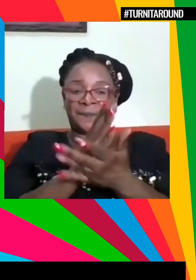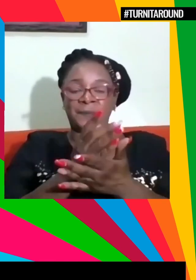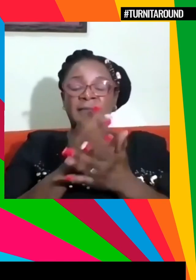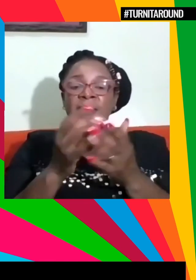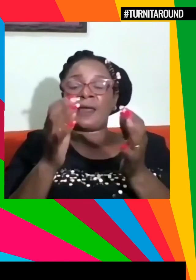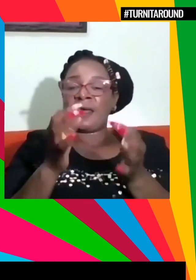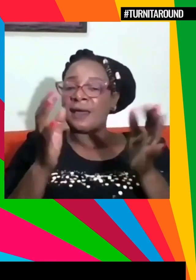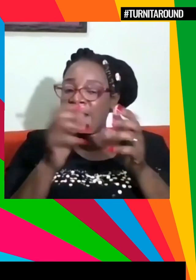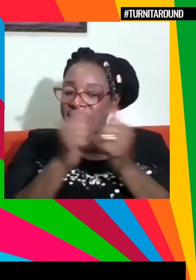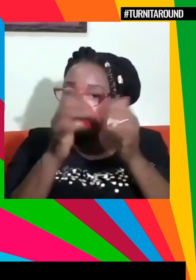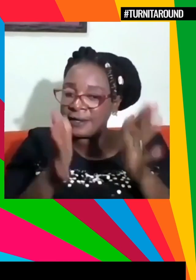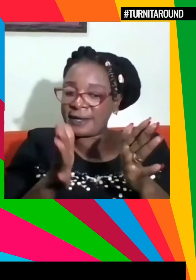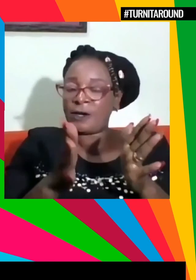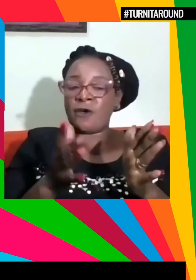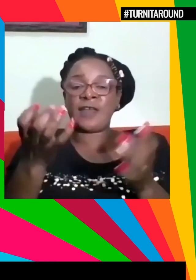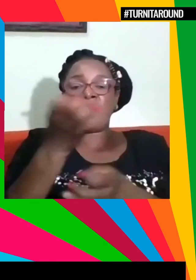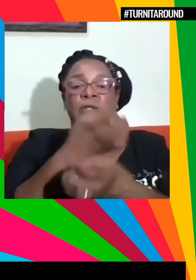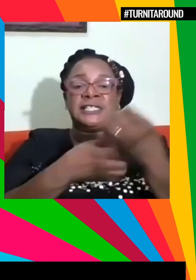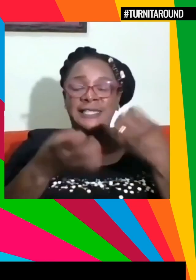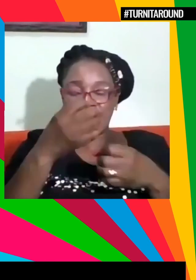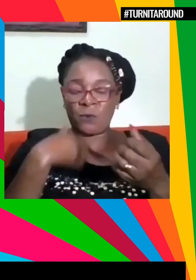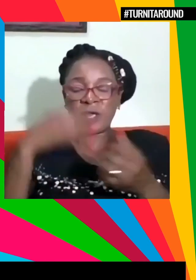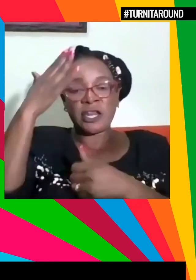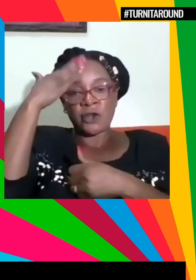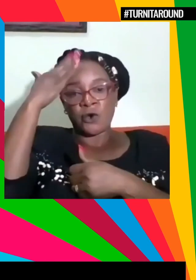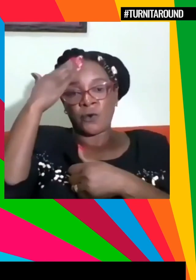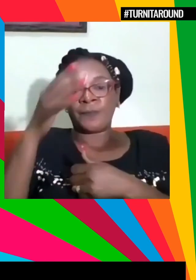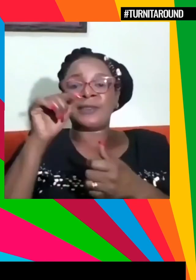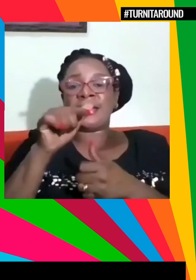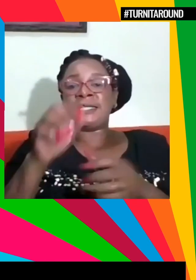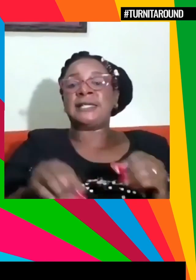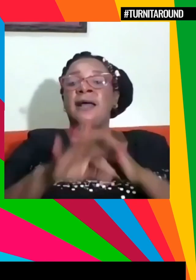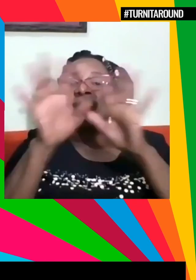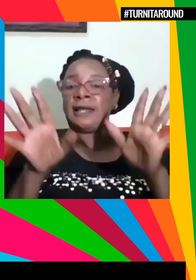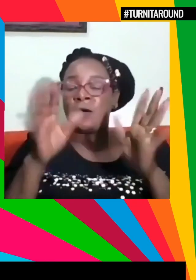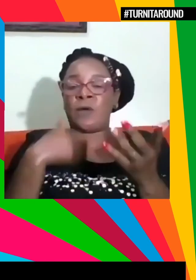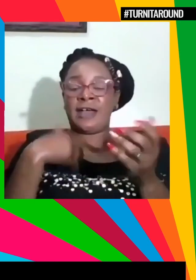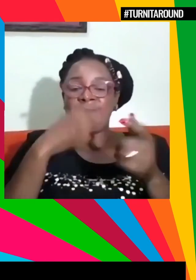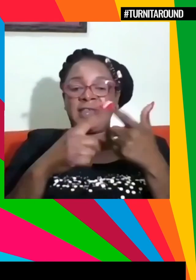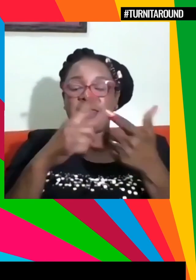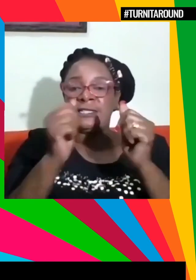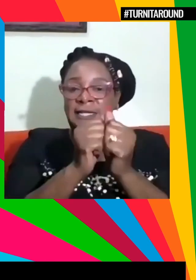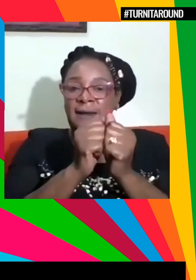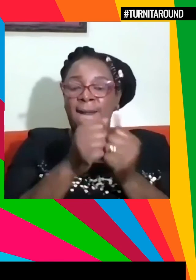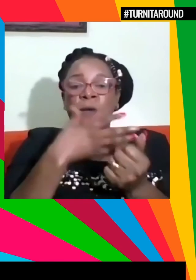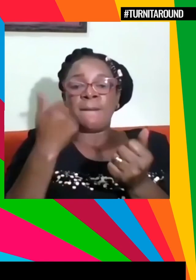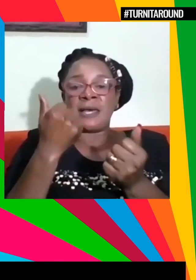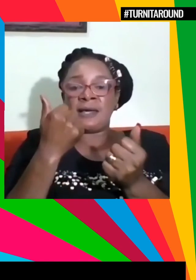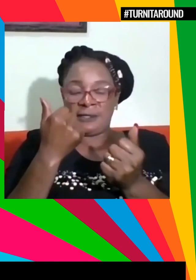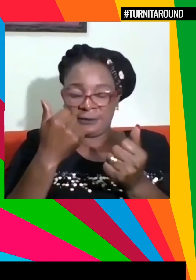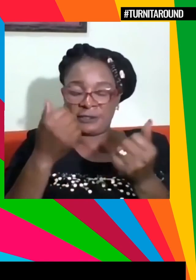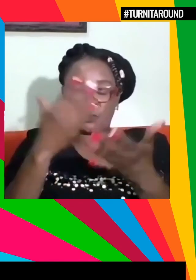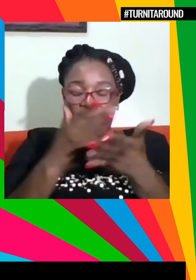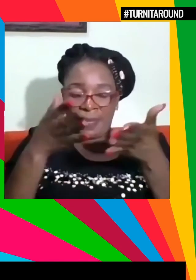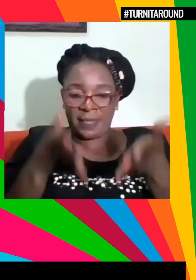calls this the decade of ecosystem restoration. We know the science is clear. We have 10 years. And we better start right this moment. So